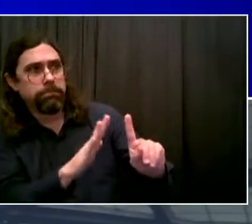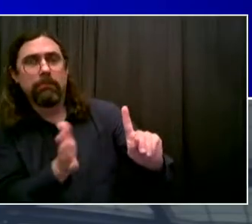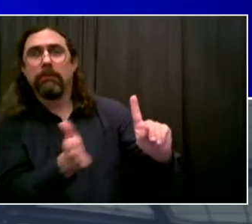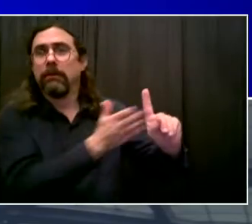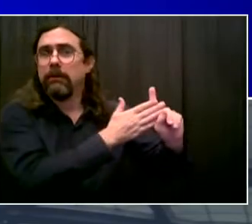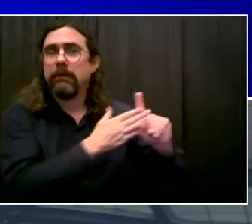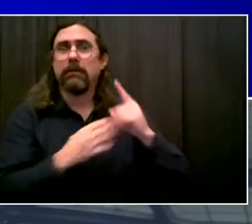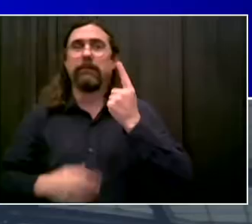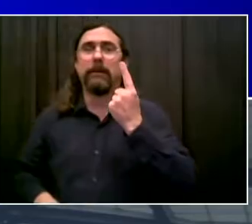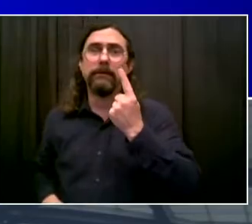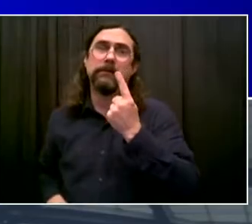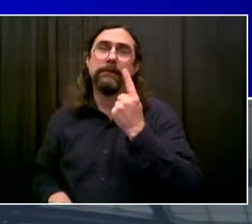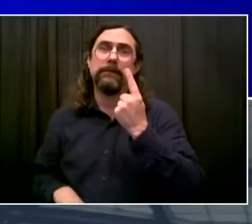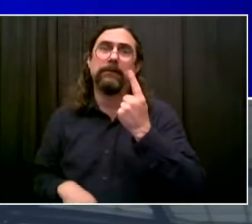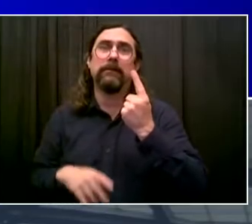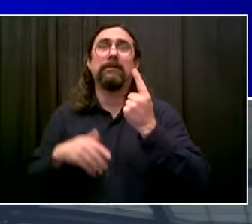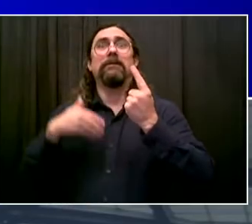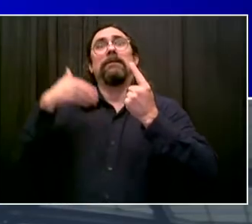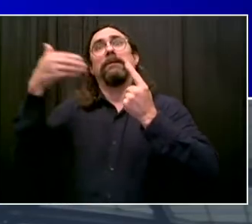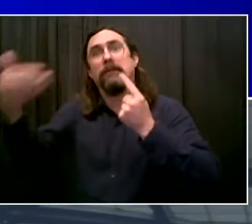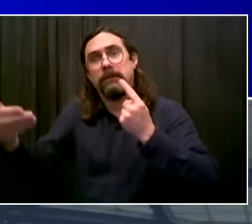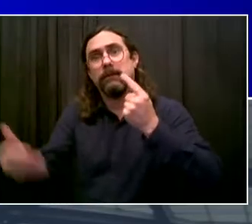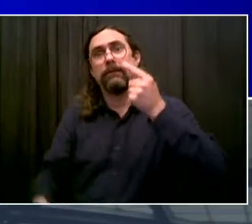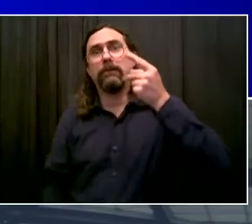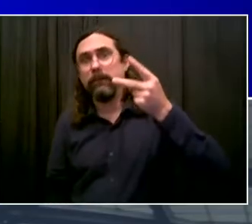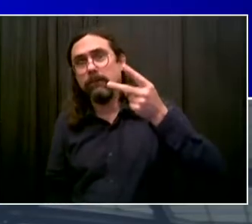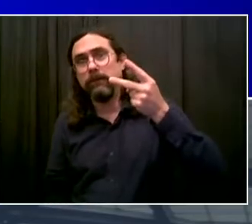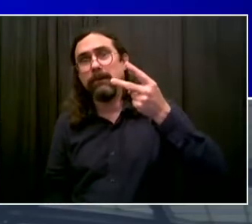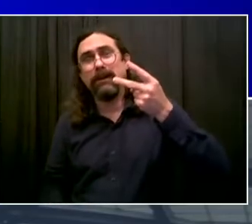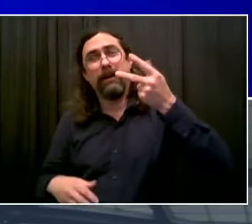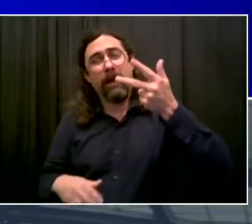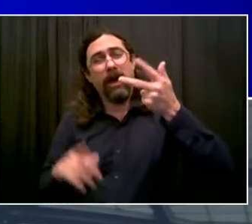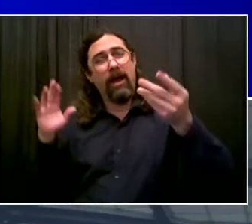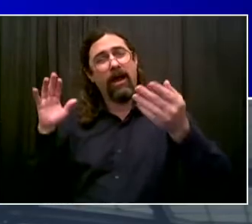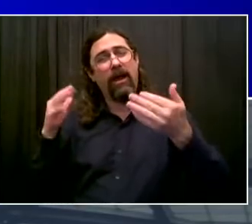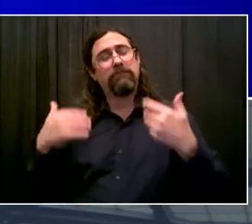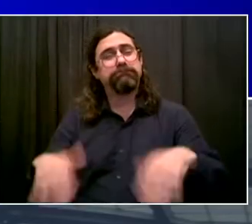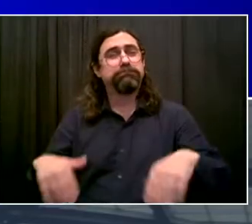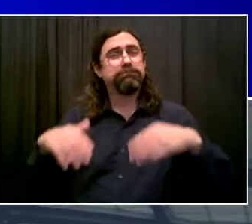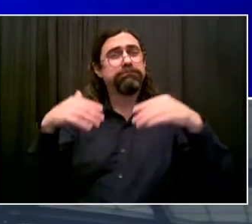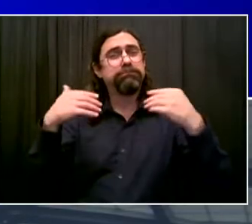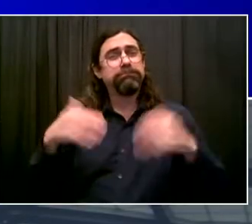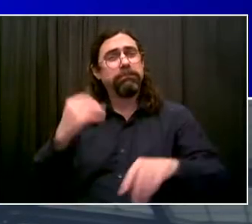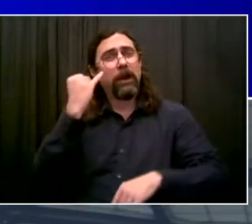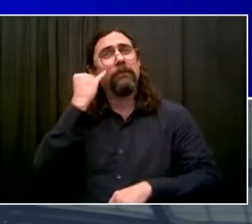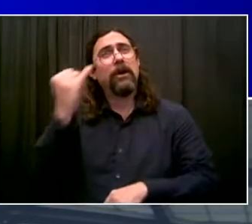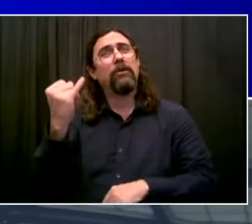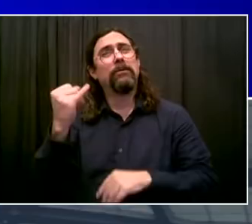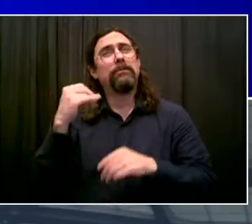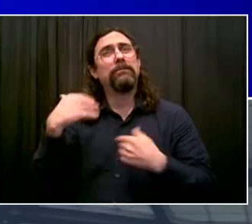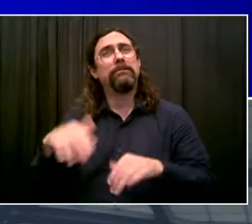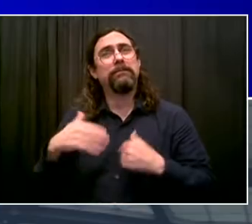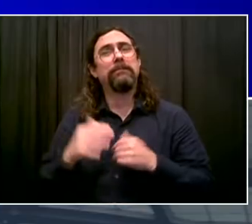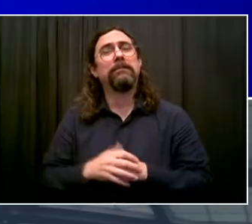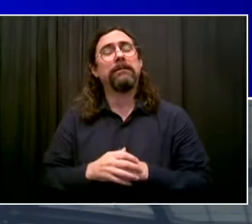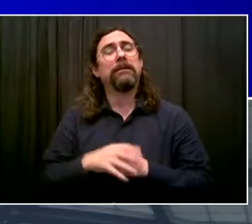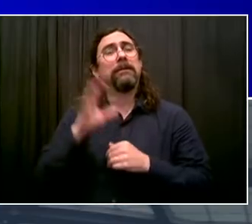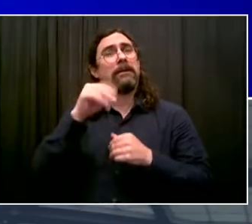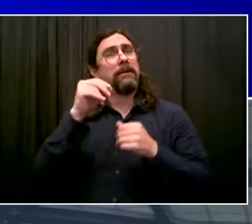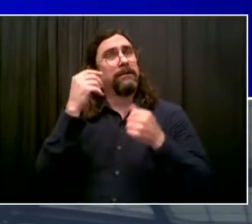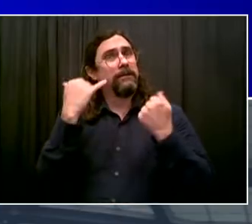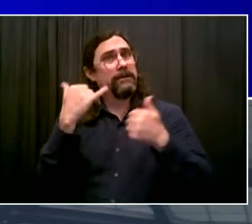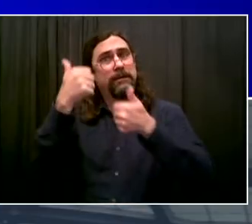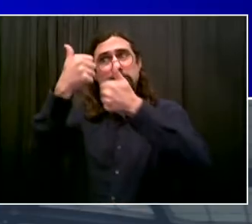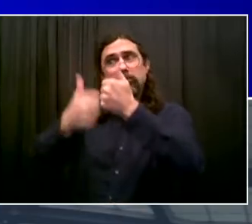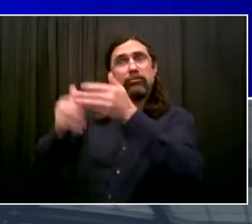dose, come back and get the second. So this is fantastic. Now, we see the other thing about numbers that's so powerful. We're seeing evidence of